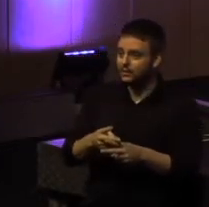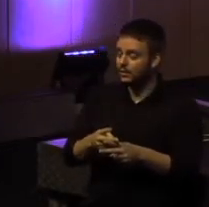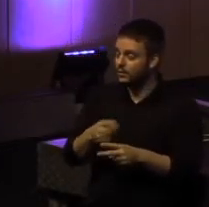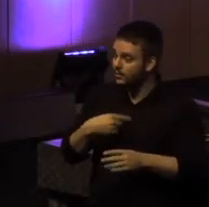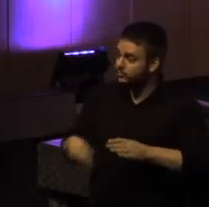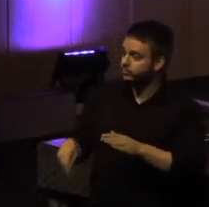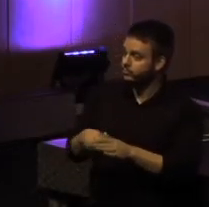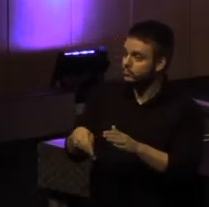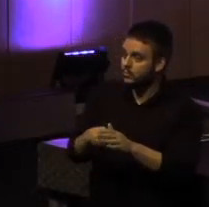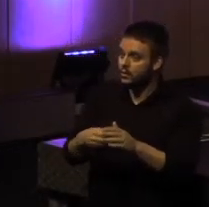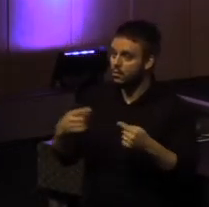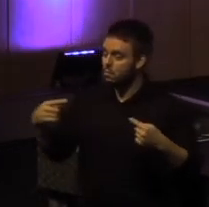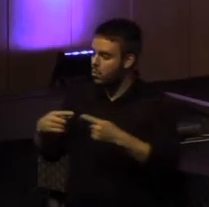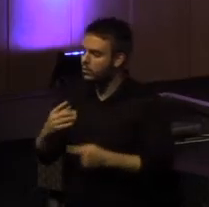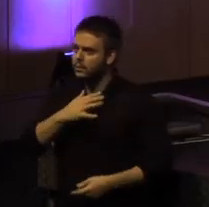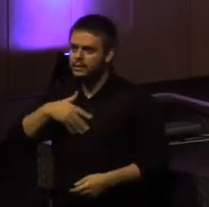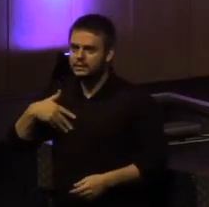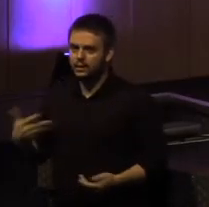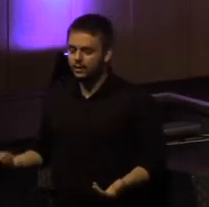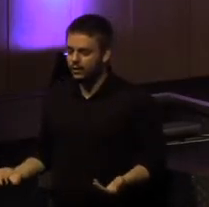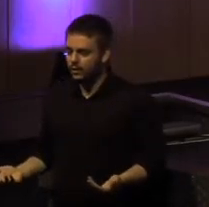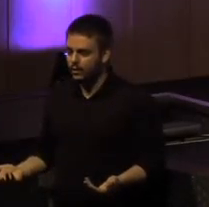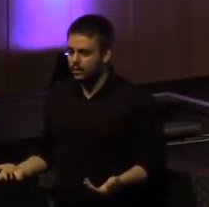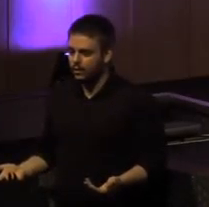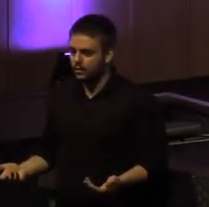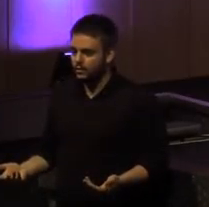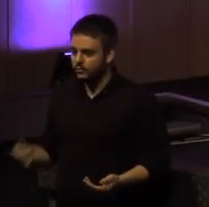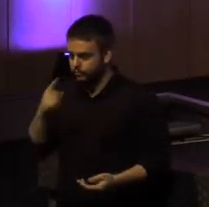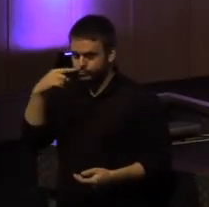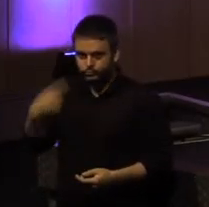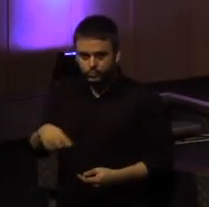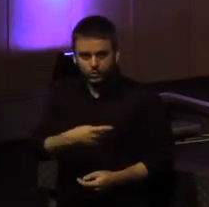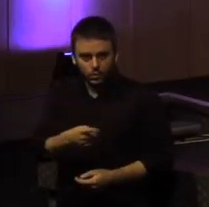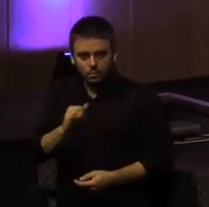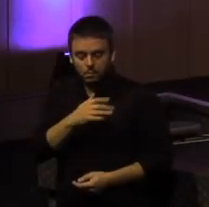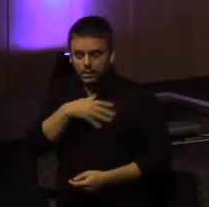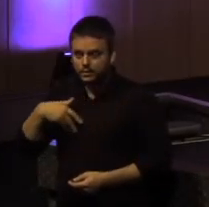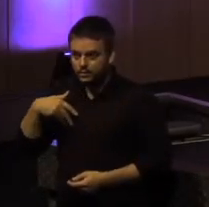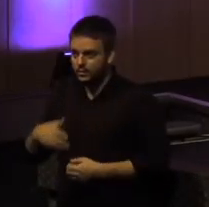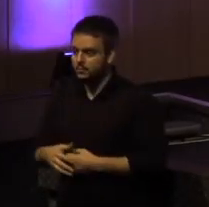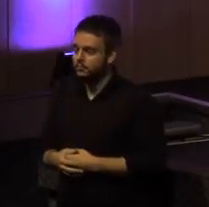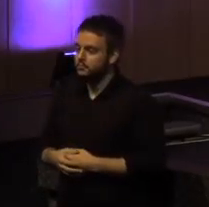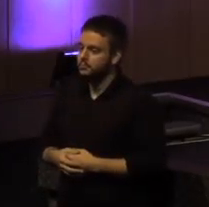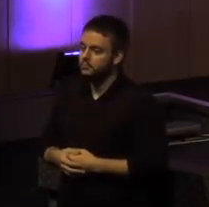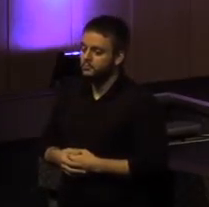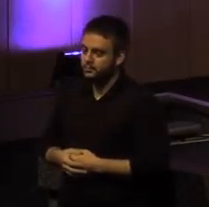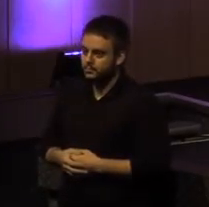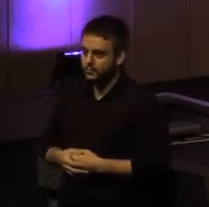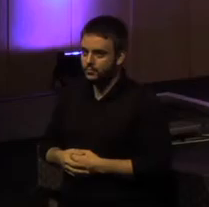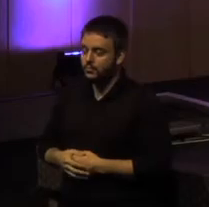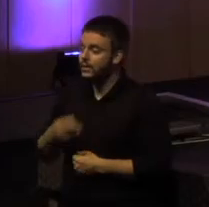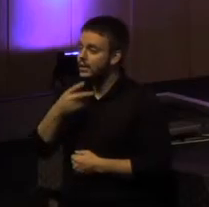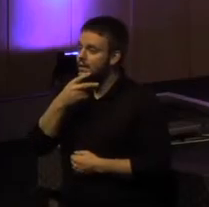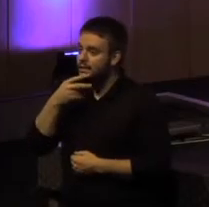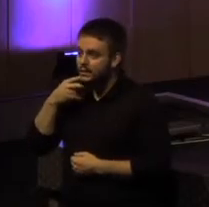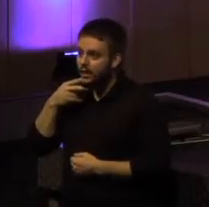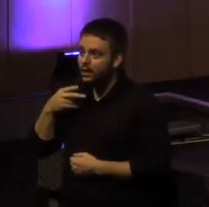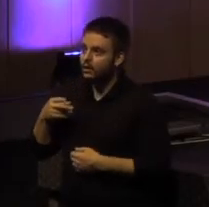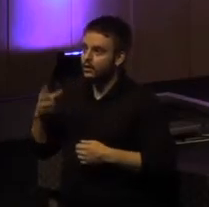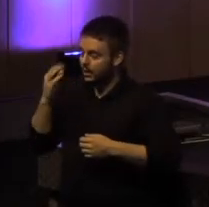government has no robust centralized database for tracking people killed by law enforcement. Instead, they had a